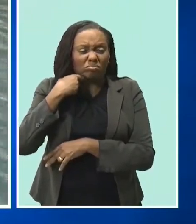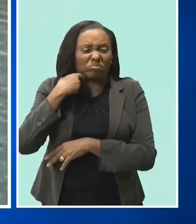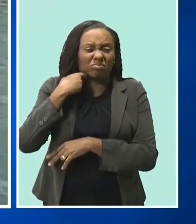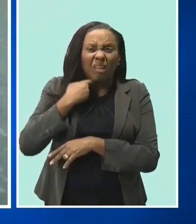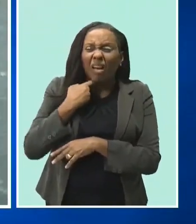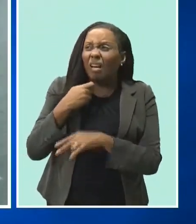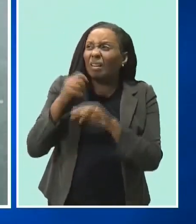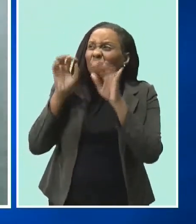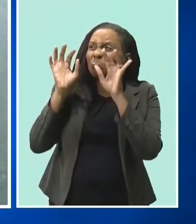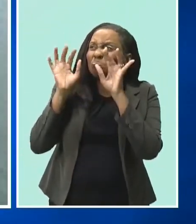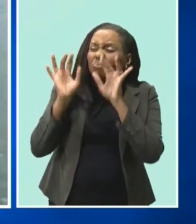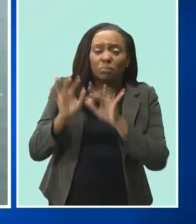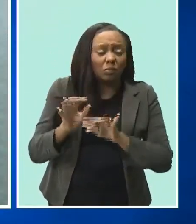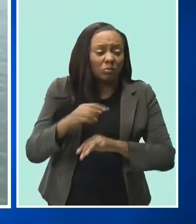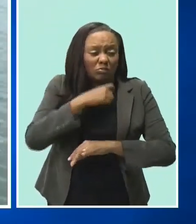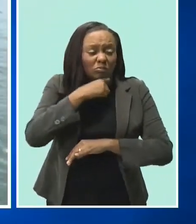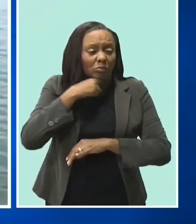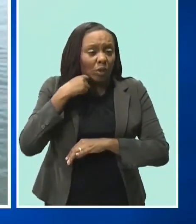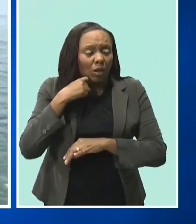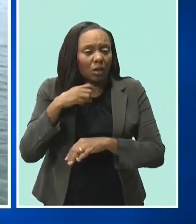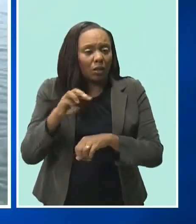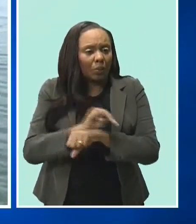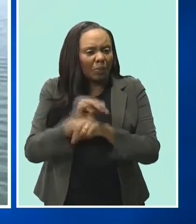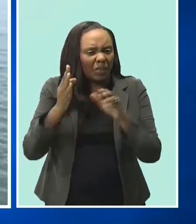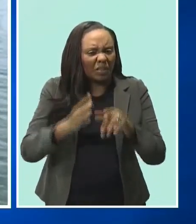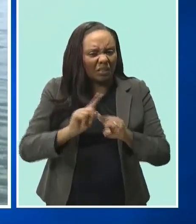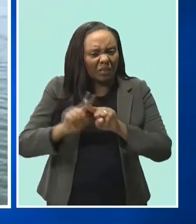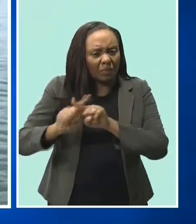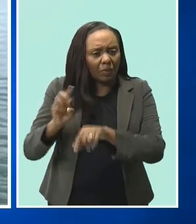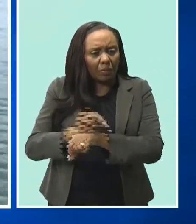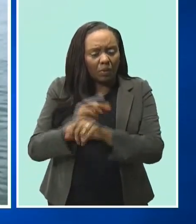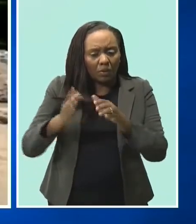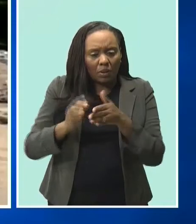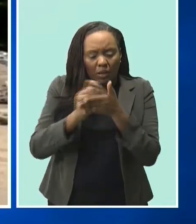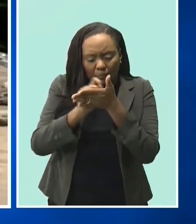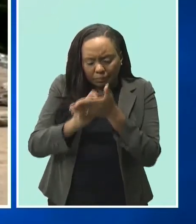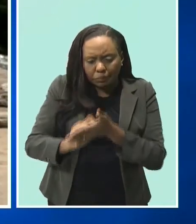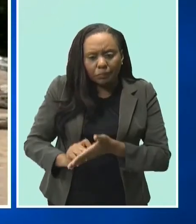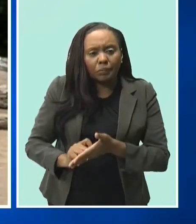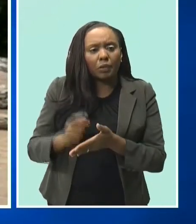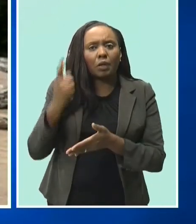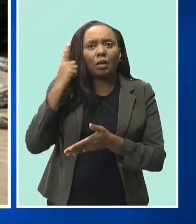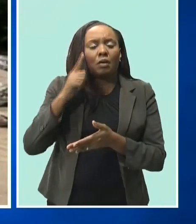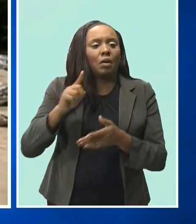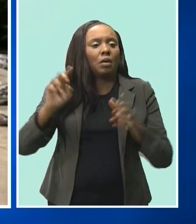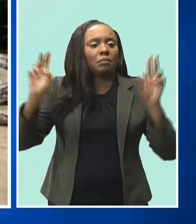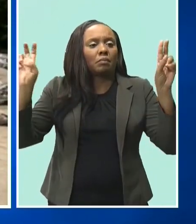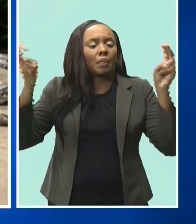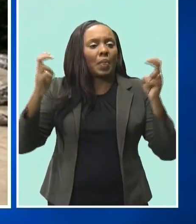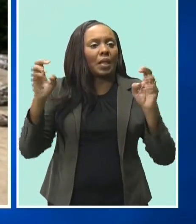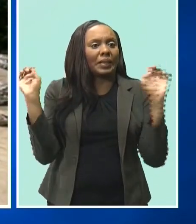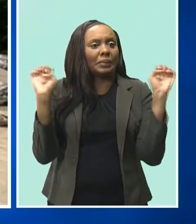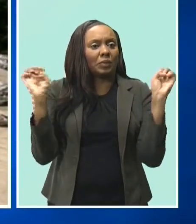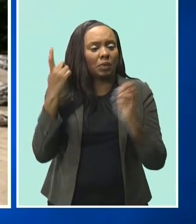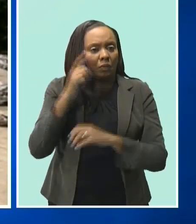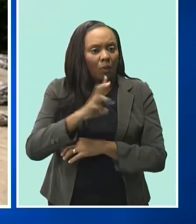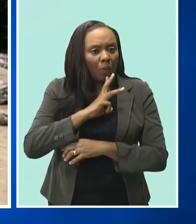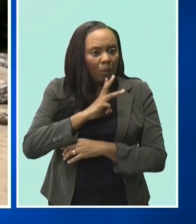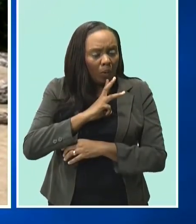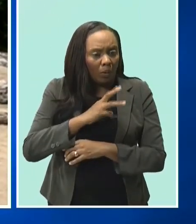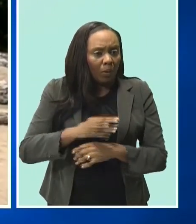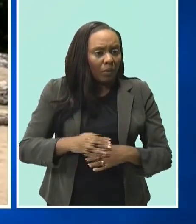there. Story is still there to tell the community. So it is not only on, and I must stress, this is